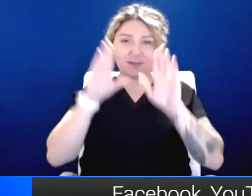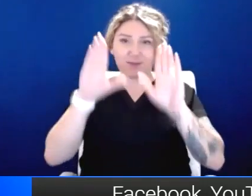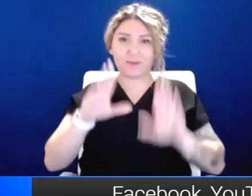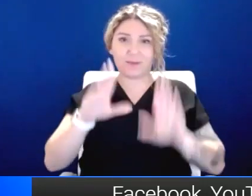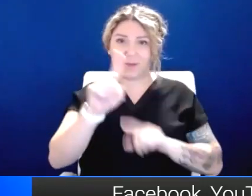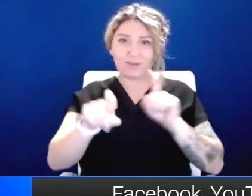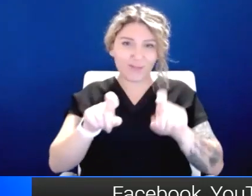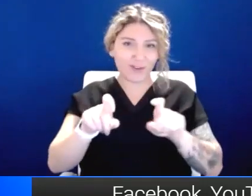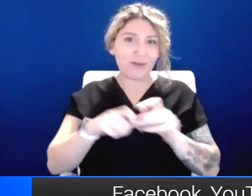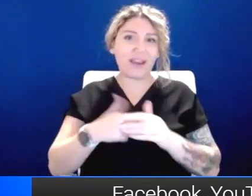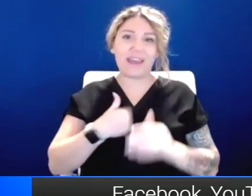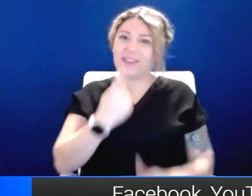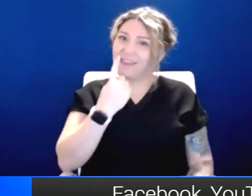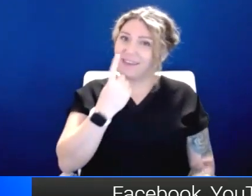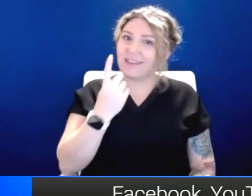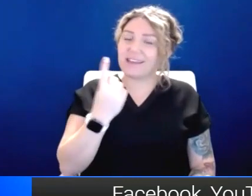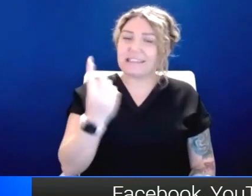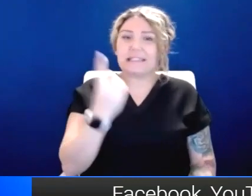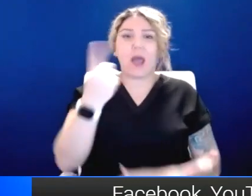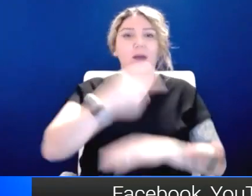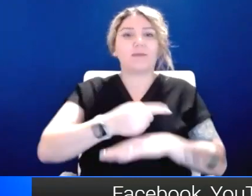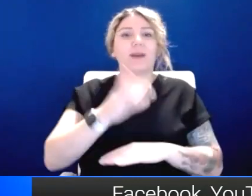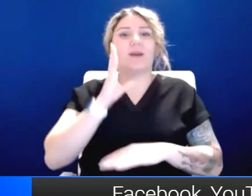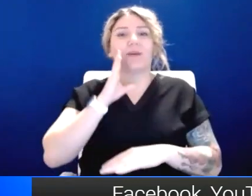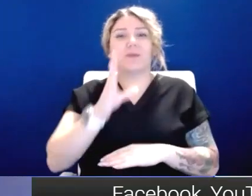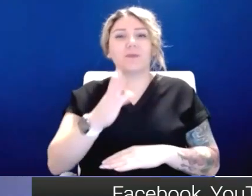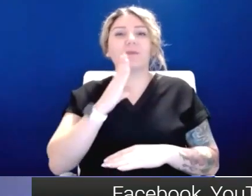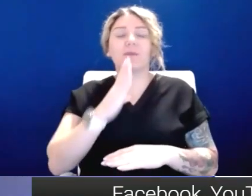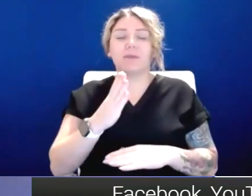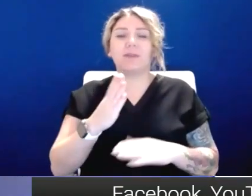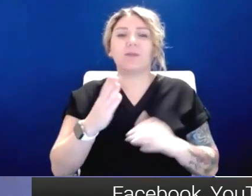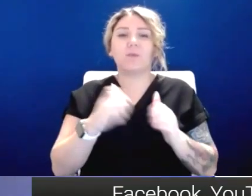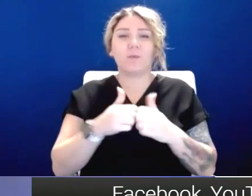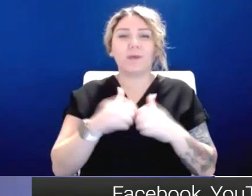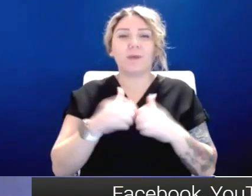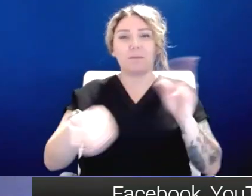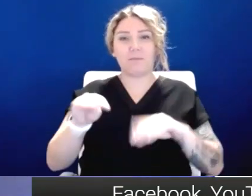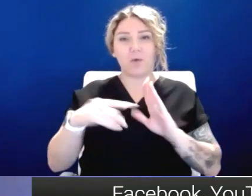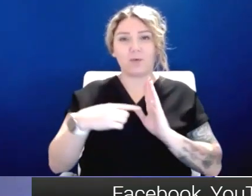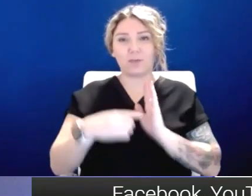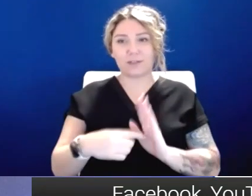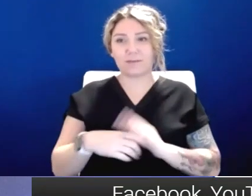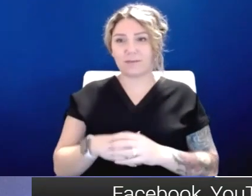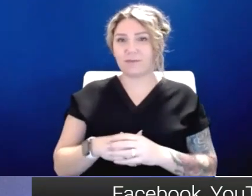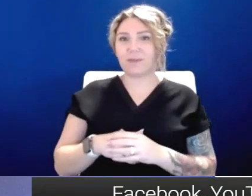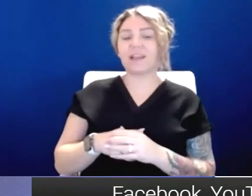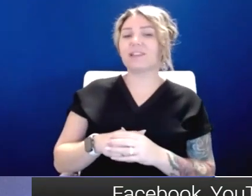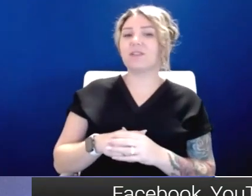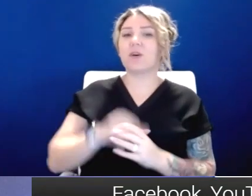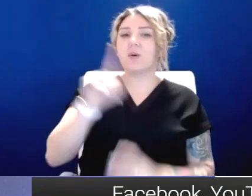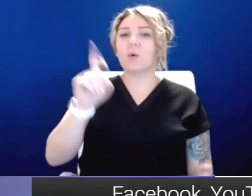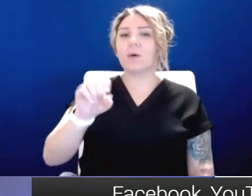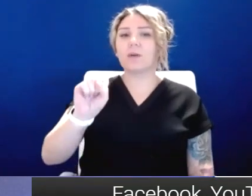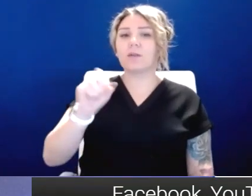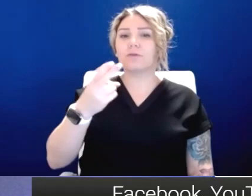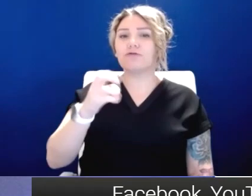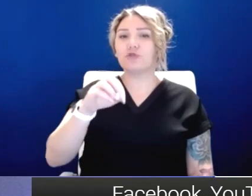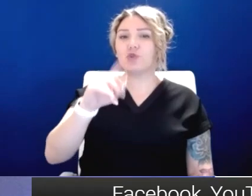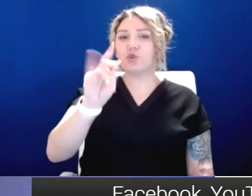that's where someday we'll be before the motor symptoms. Let's take this question from Shirley. She's asking if you can comment